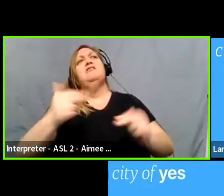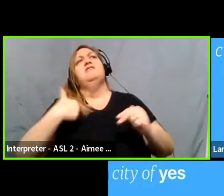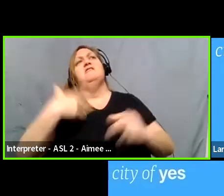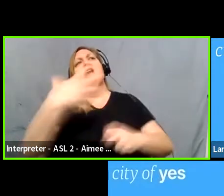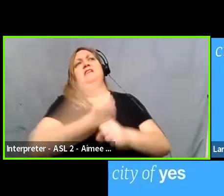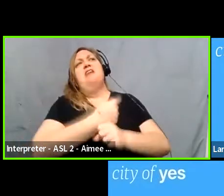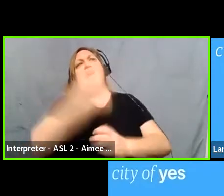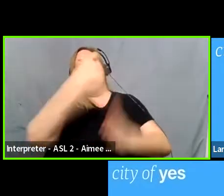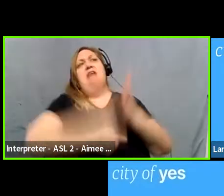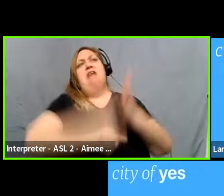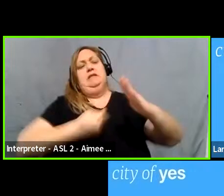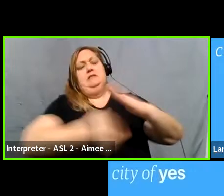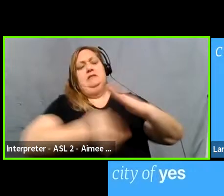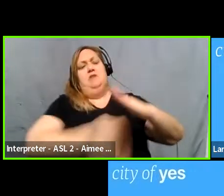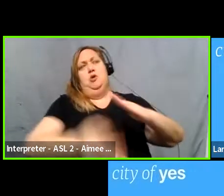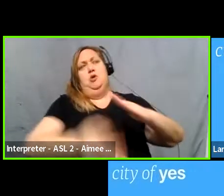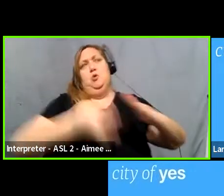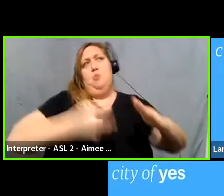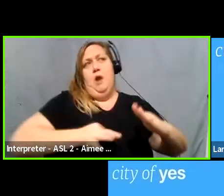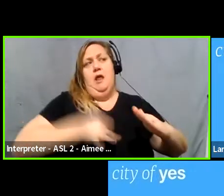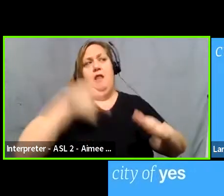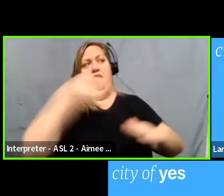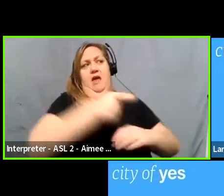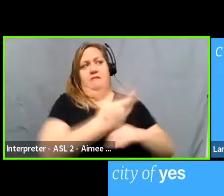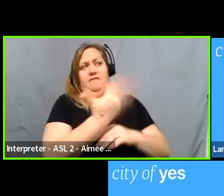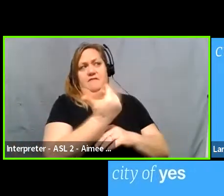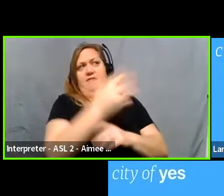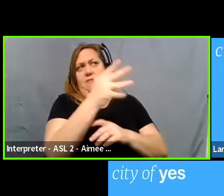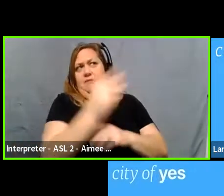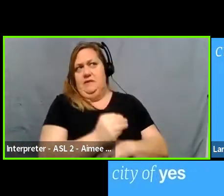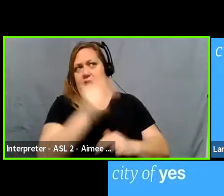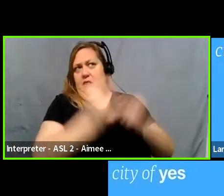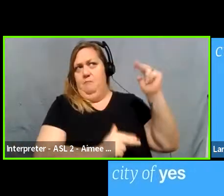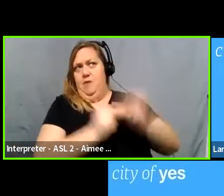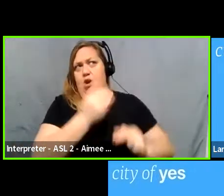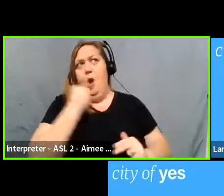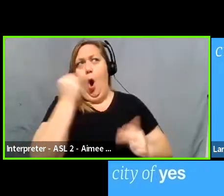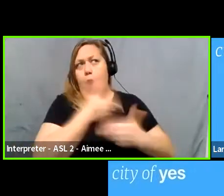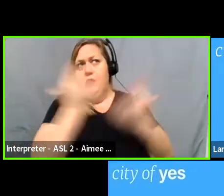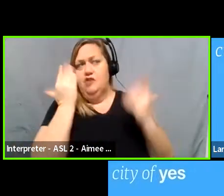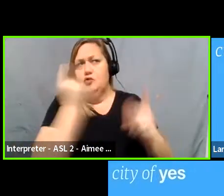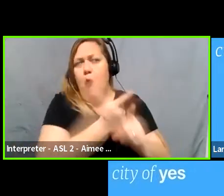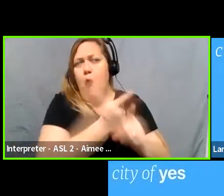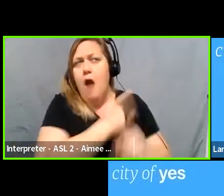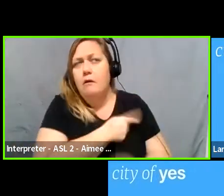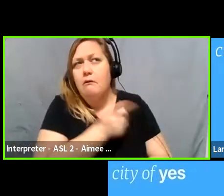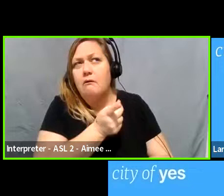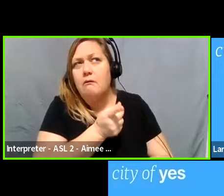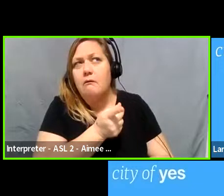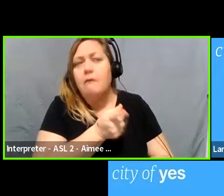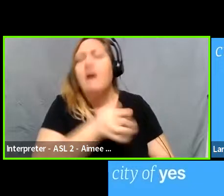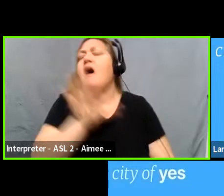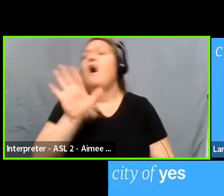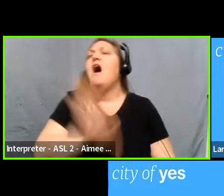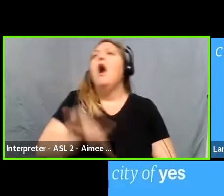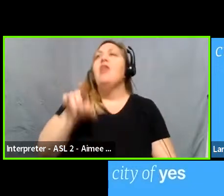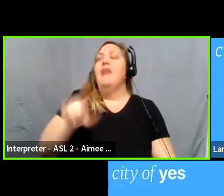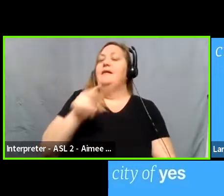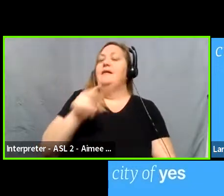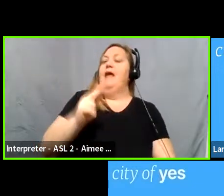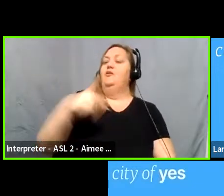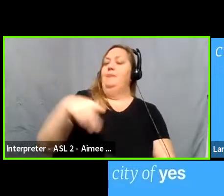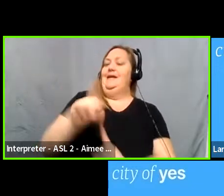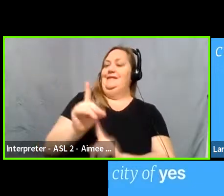any tax subsidies or credits, they're going to have to have 15% of the building homeless, correct? Uh, those are HPD